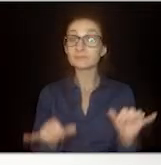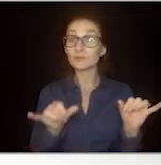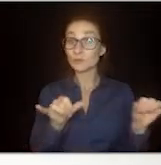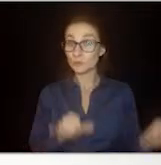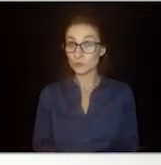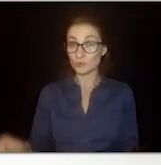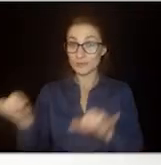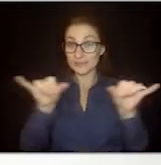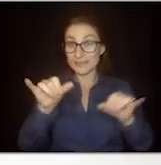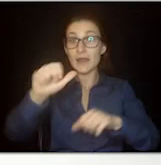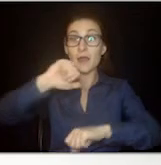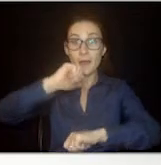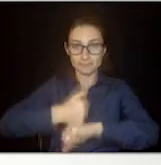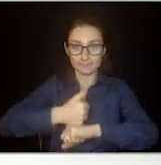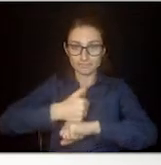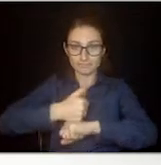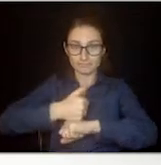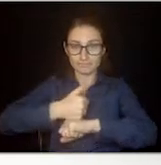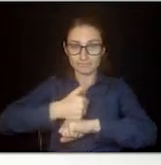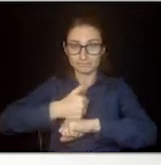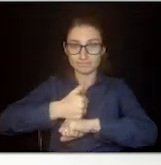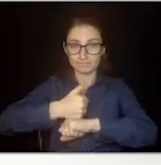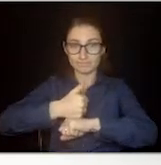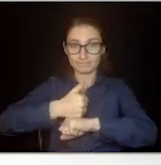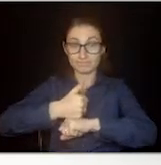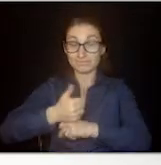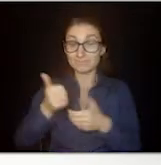once we get routines in,